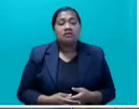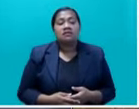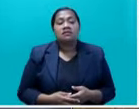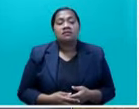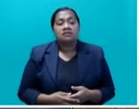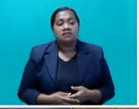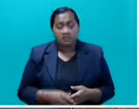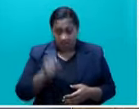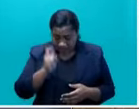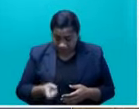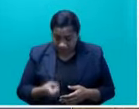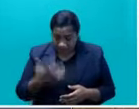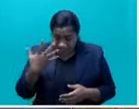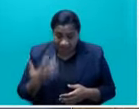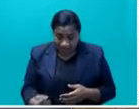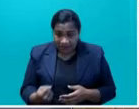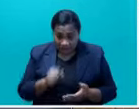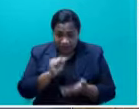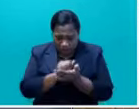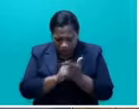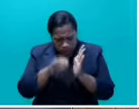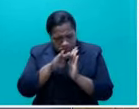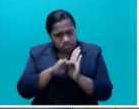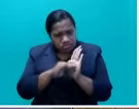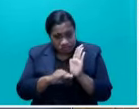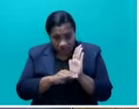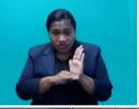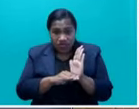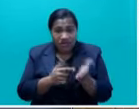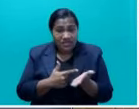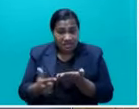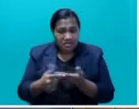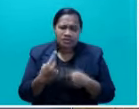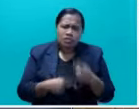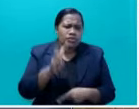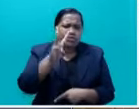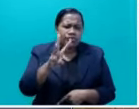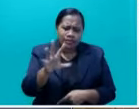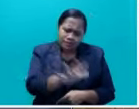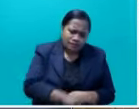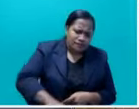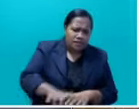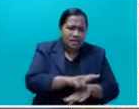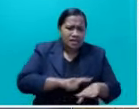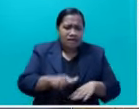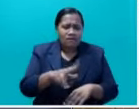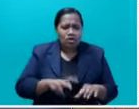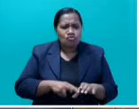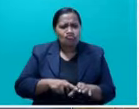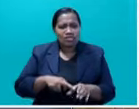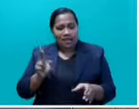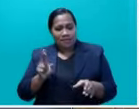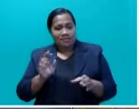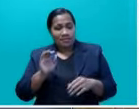and conditions of the lease. Say you lease 3 acres of Italki land for your retirement home, but